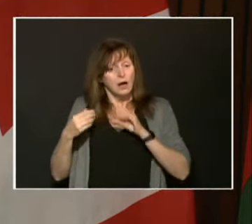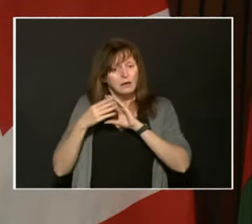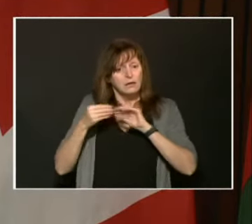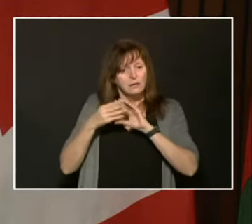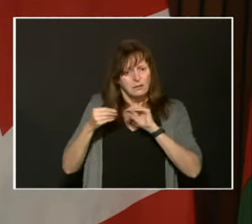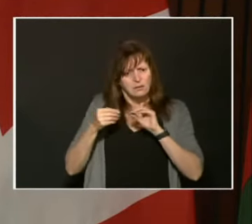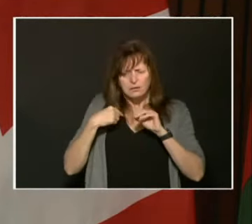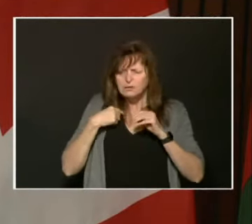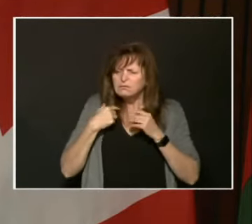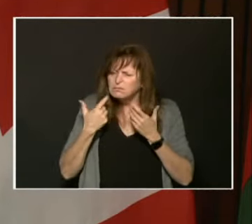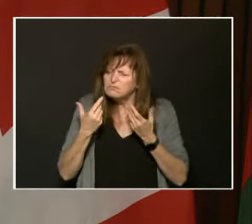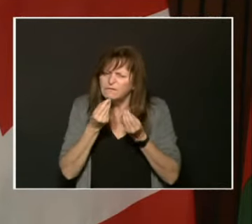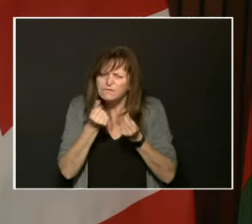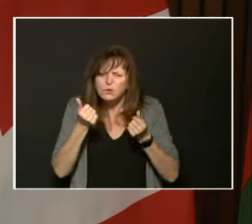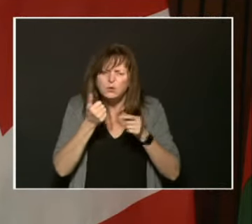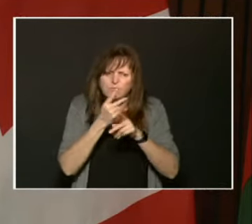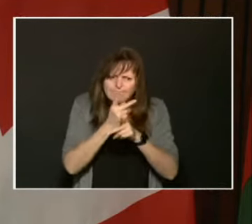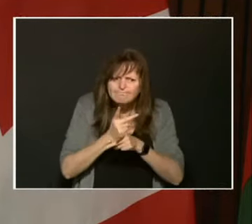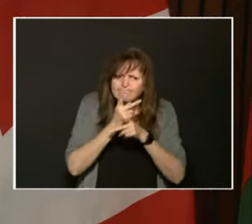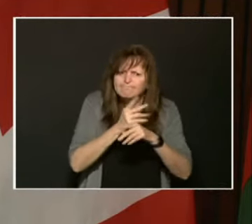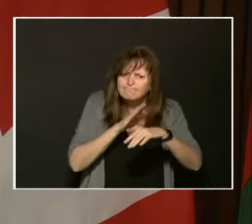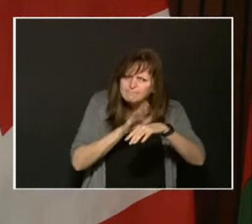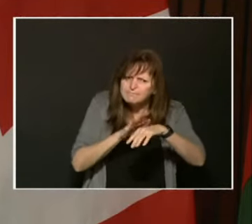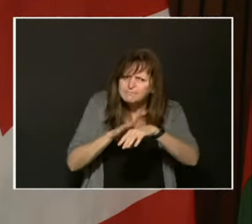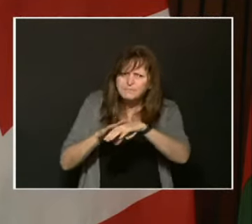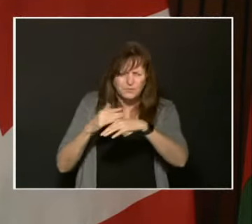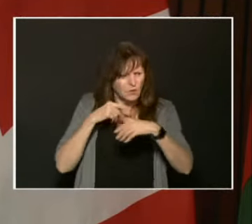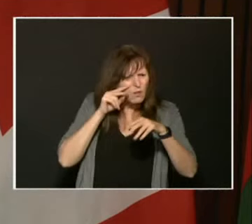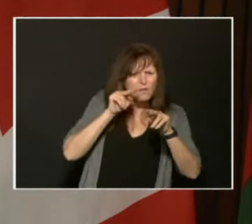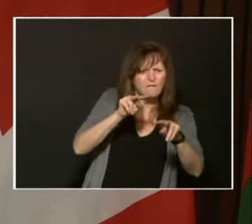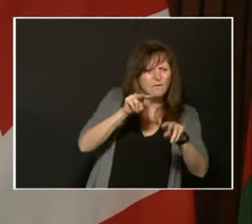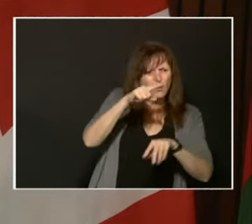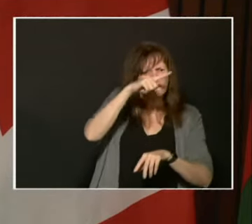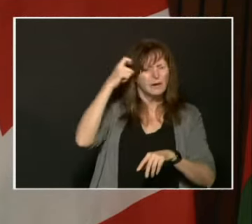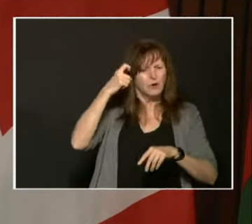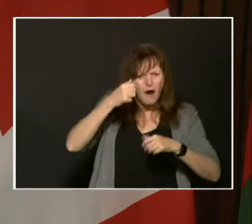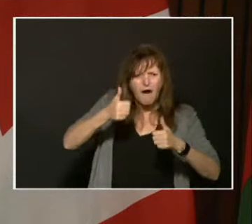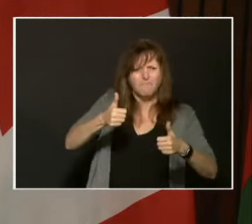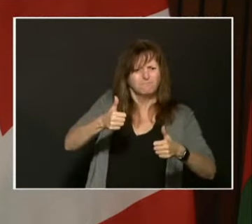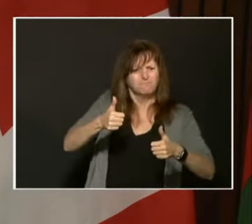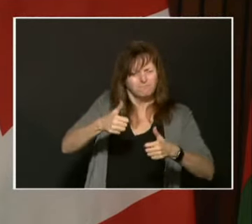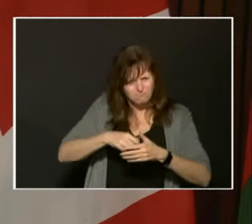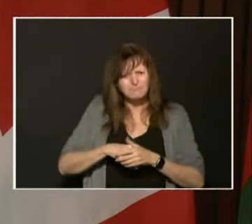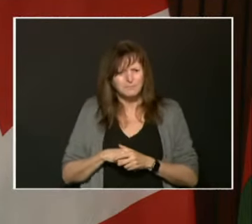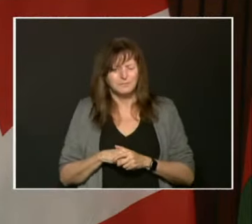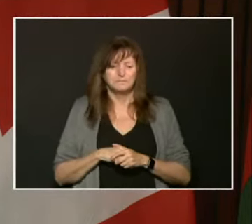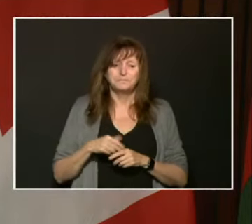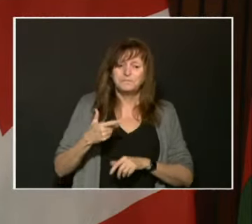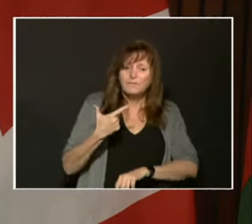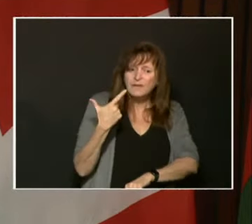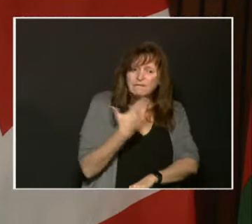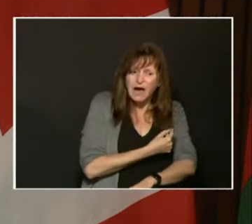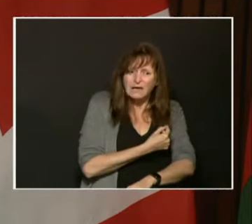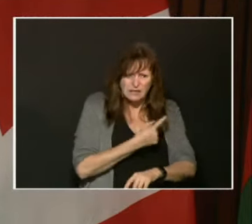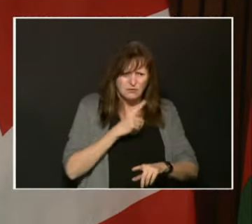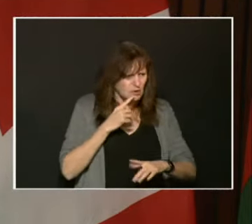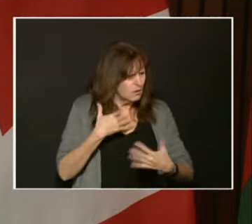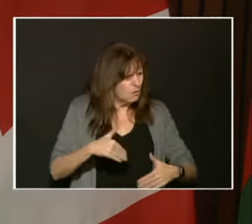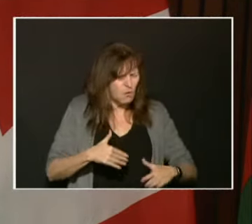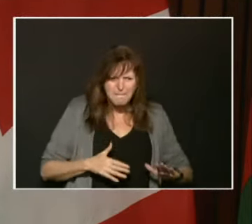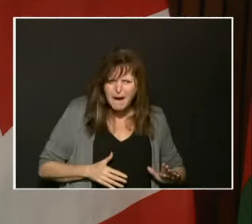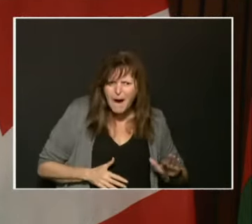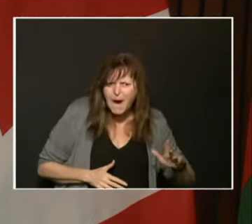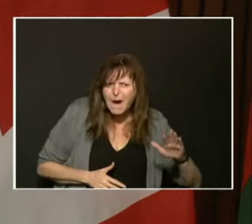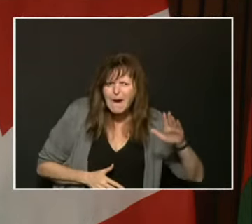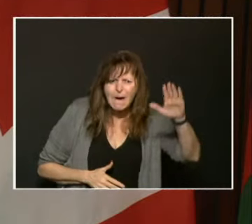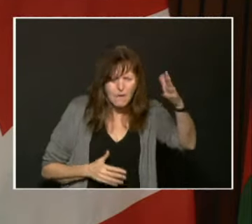forward to a much better summer. We have made strong progress on vaccination, and we can point to falling hospitalization rates